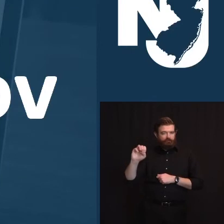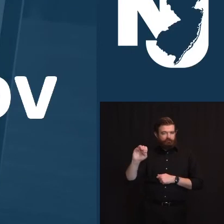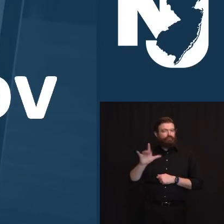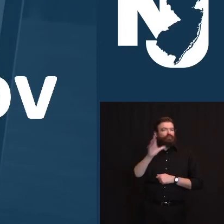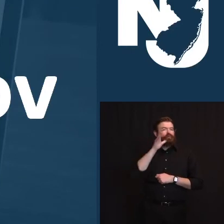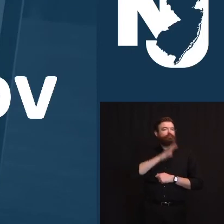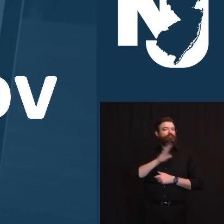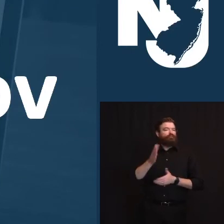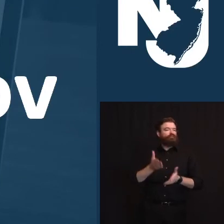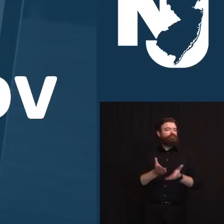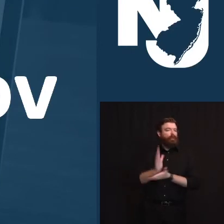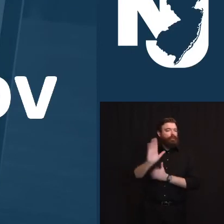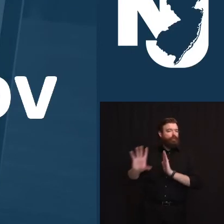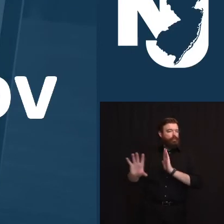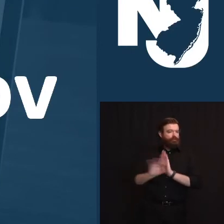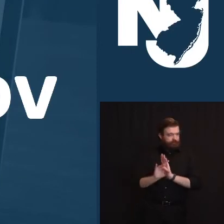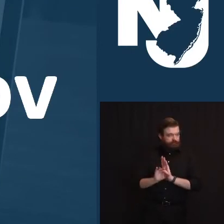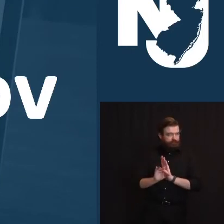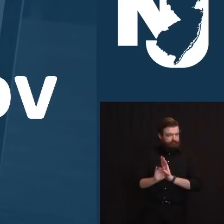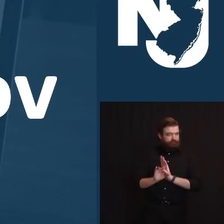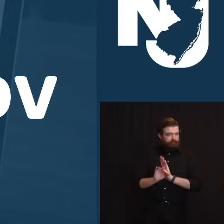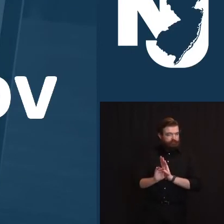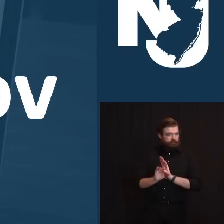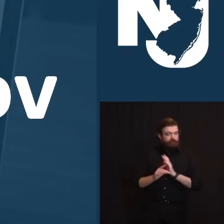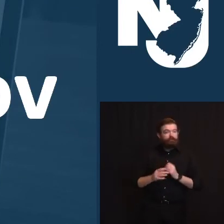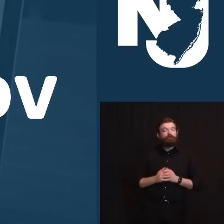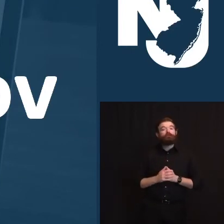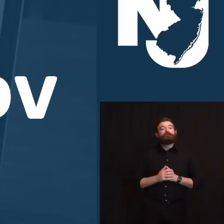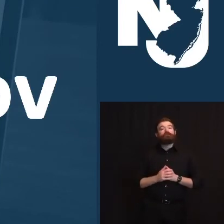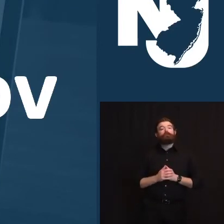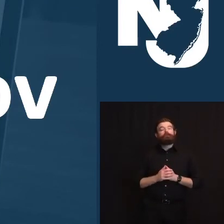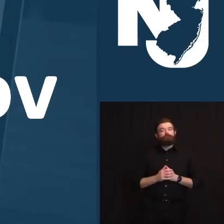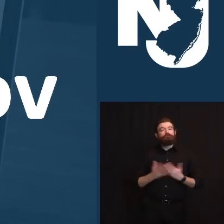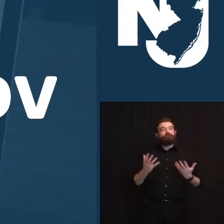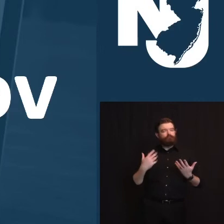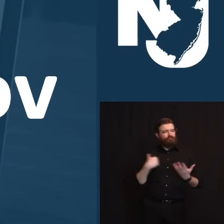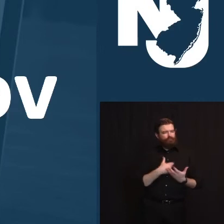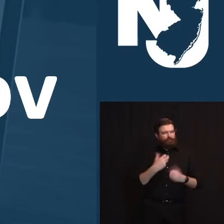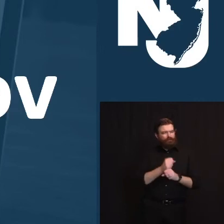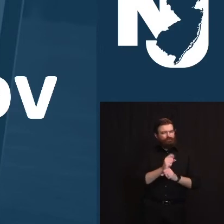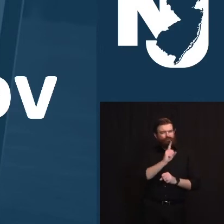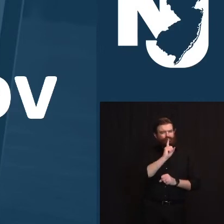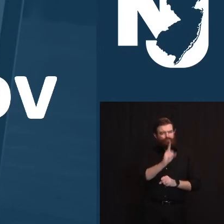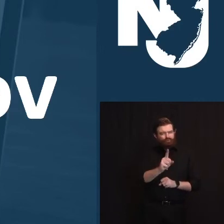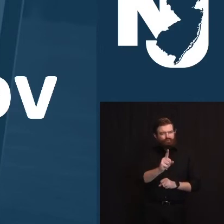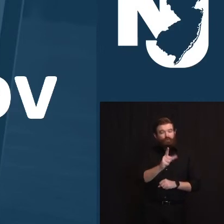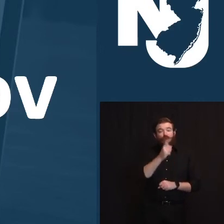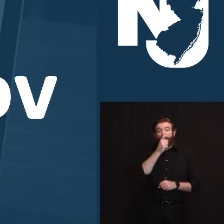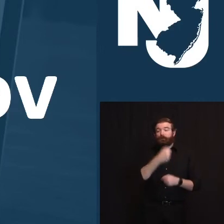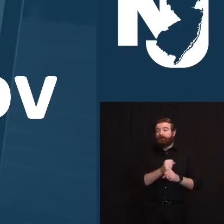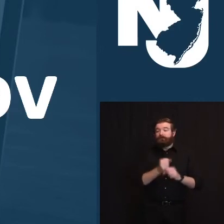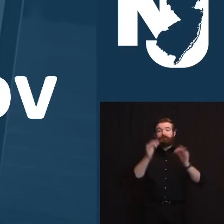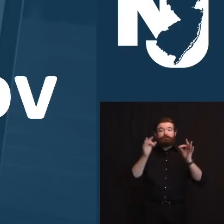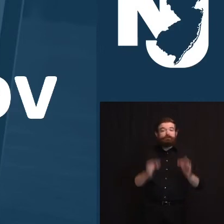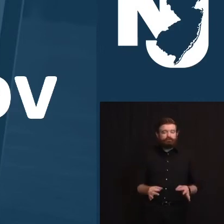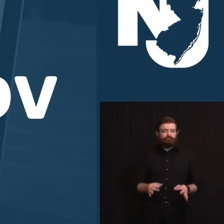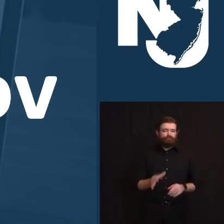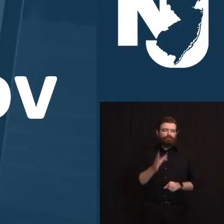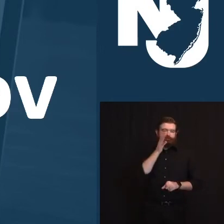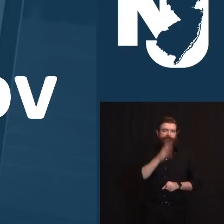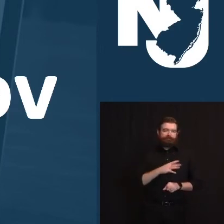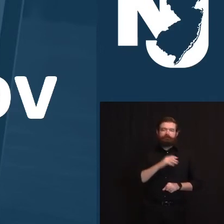woman and her doctor, not her and politicians in state houses or in Washington, D.C. We had, by the